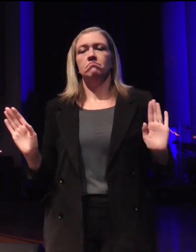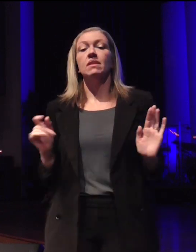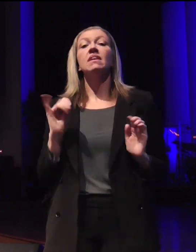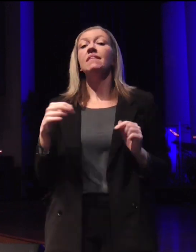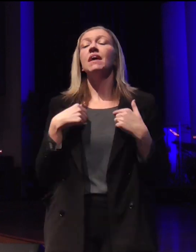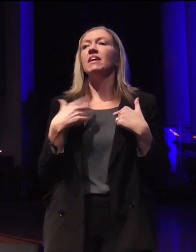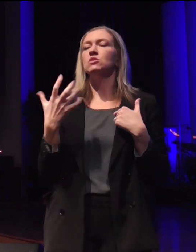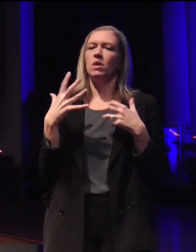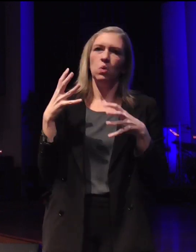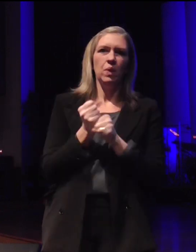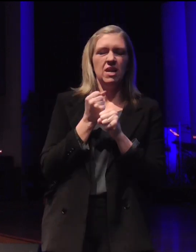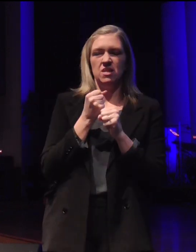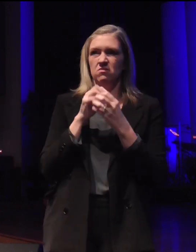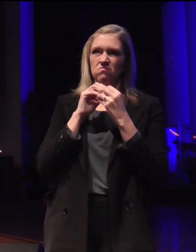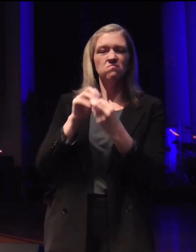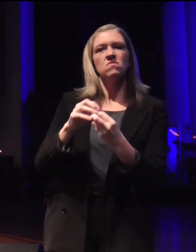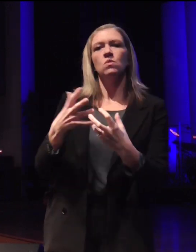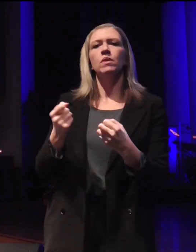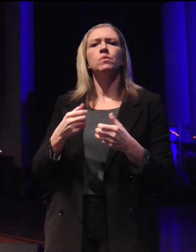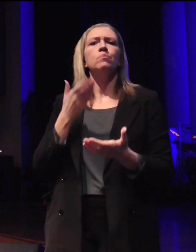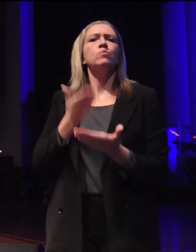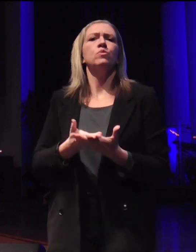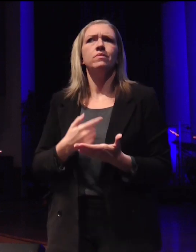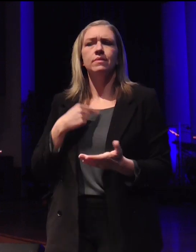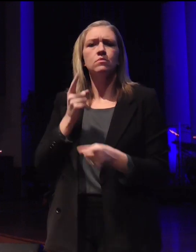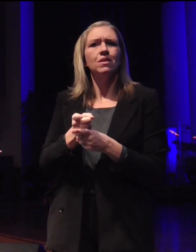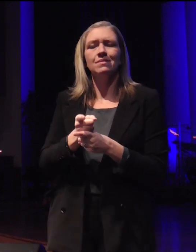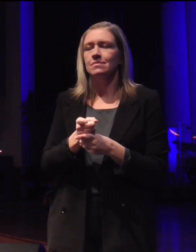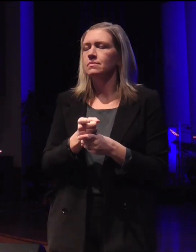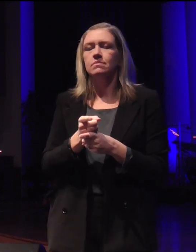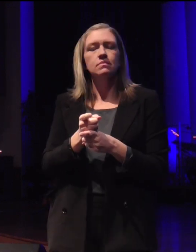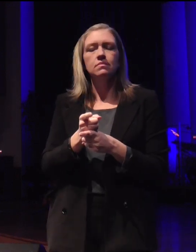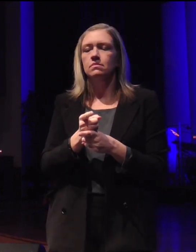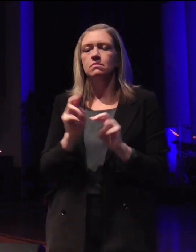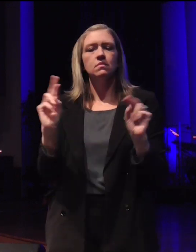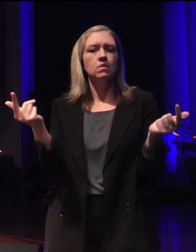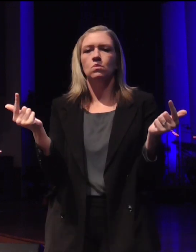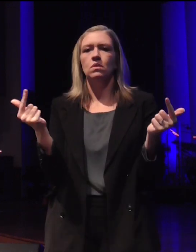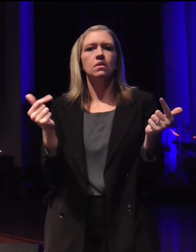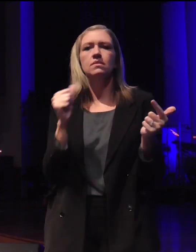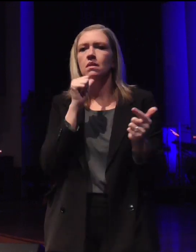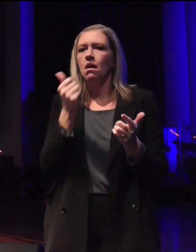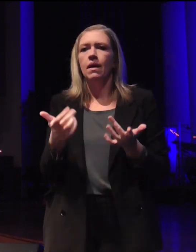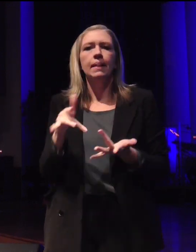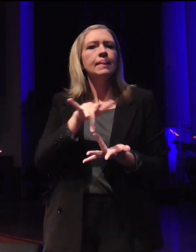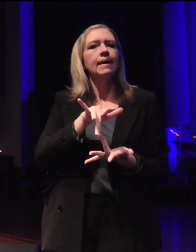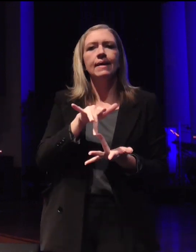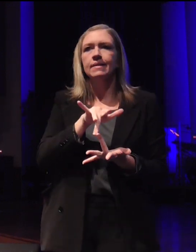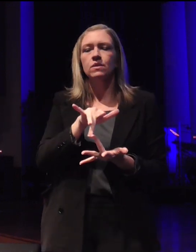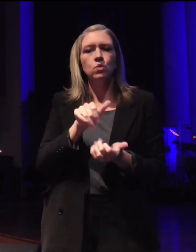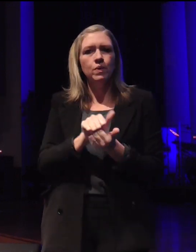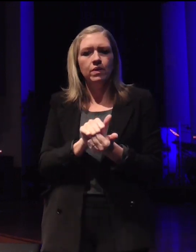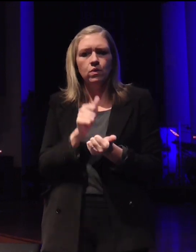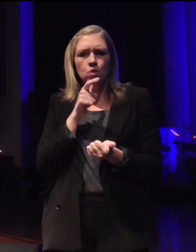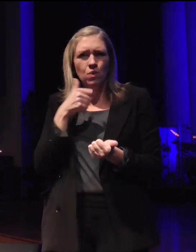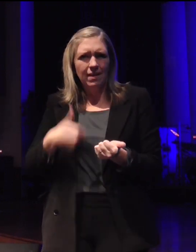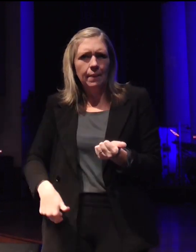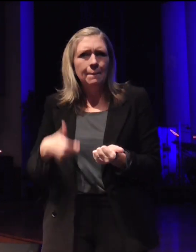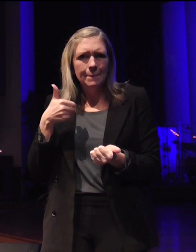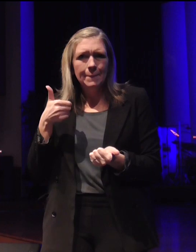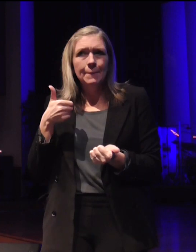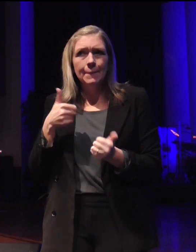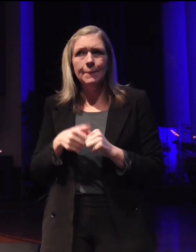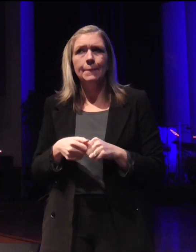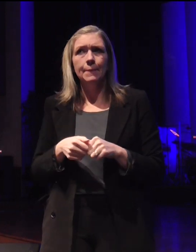win it, if I'm just in it to prove myself right, it's not going to be in alignment with who I say I am. And we can